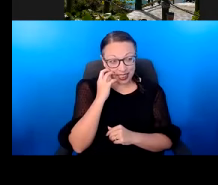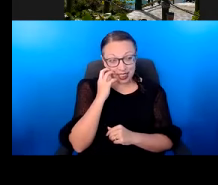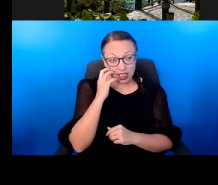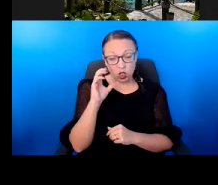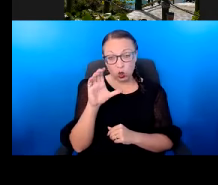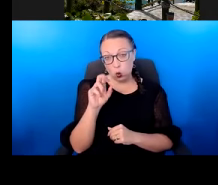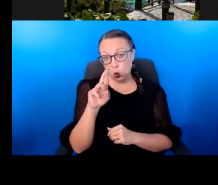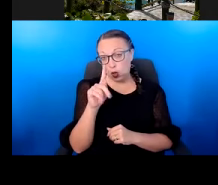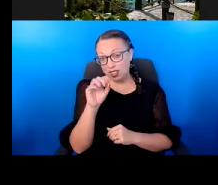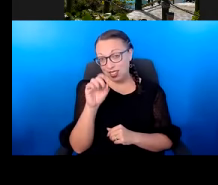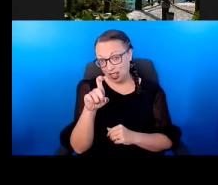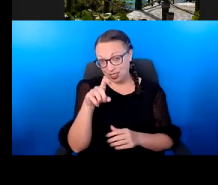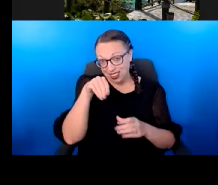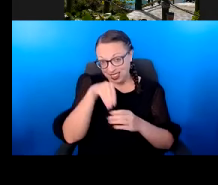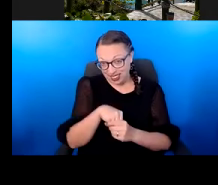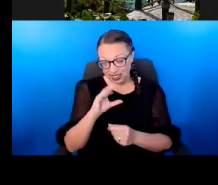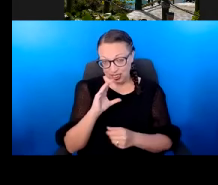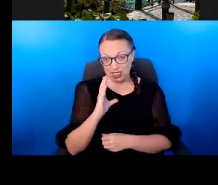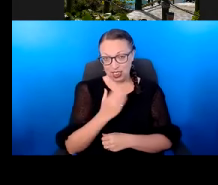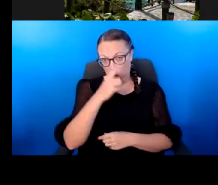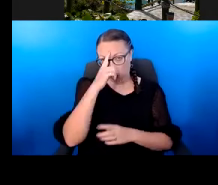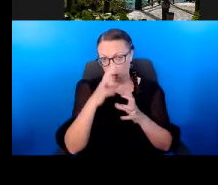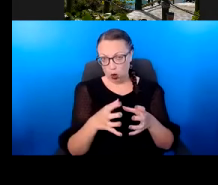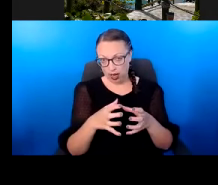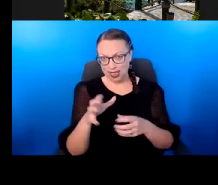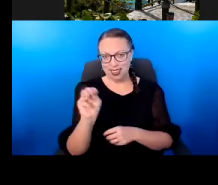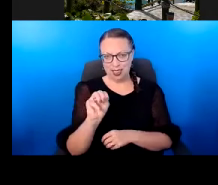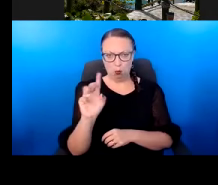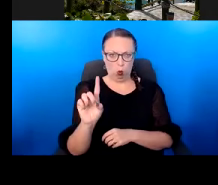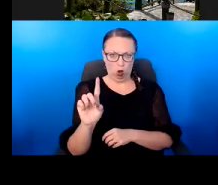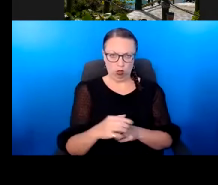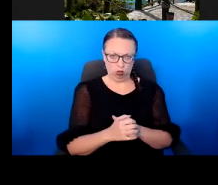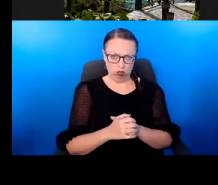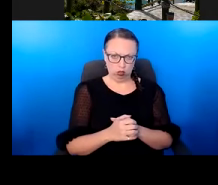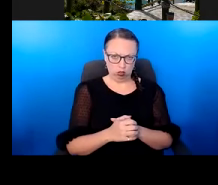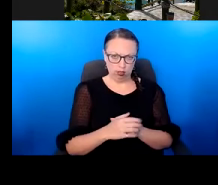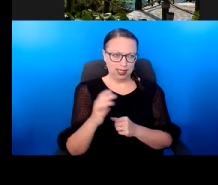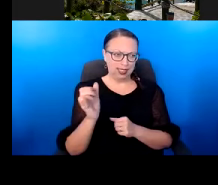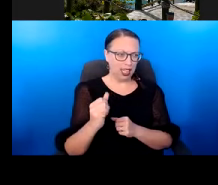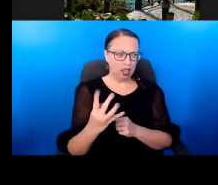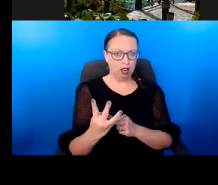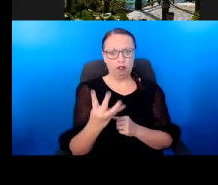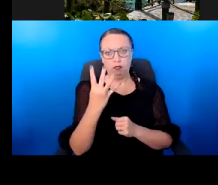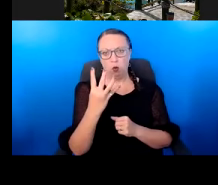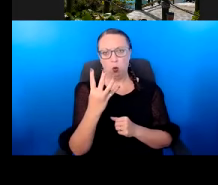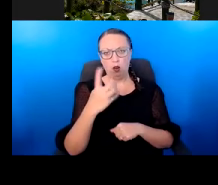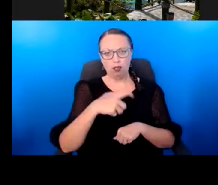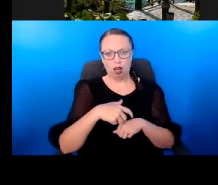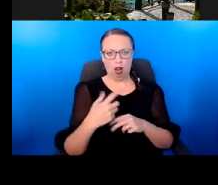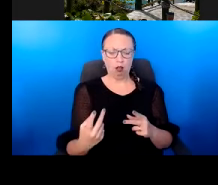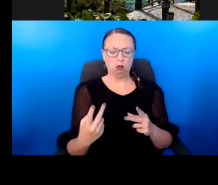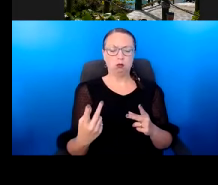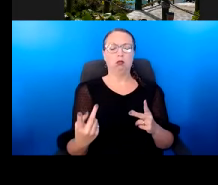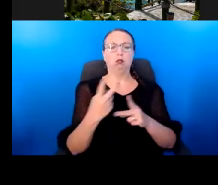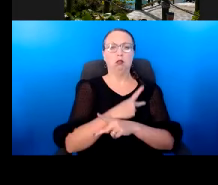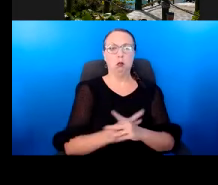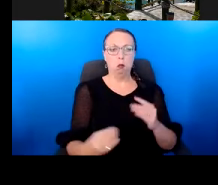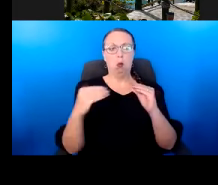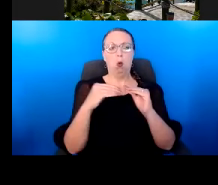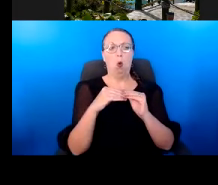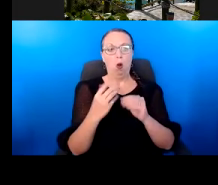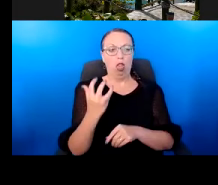cortex in our brain is M1. And in fact, it's like 4 times thicker than V1. So that